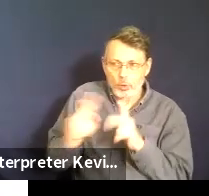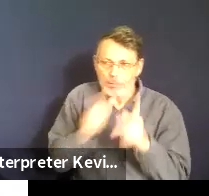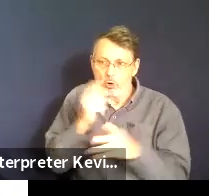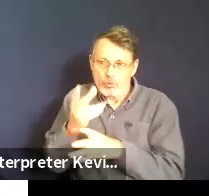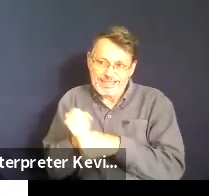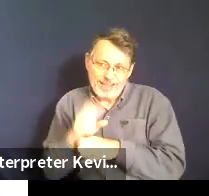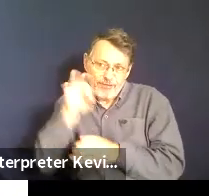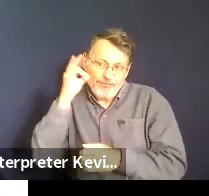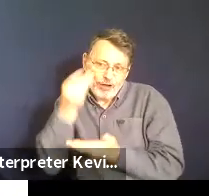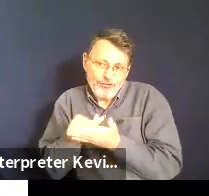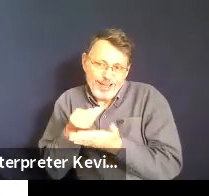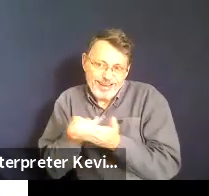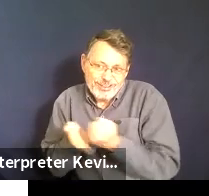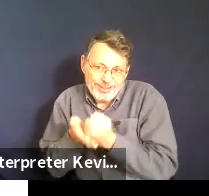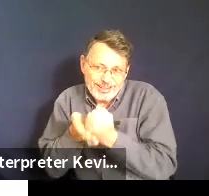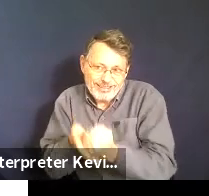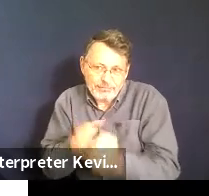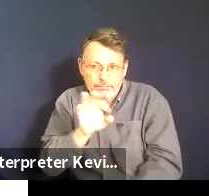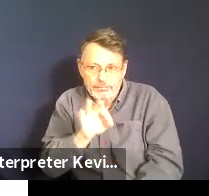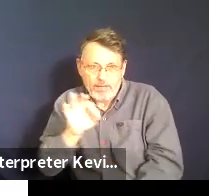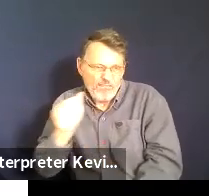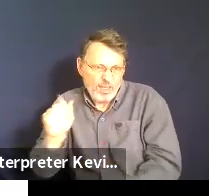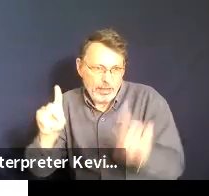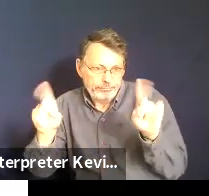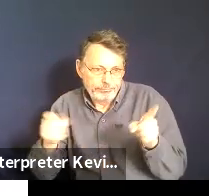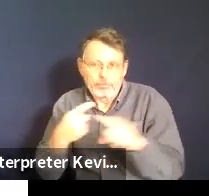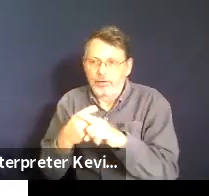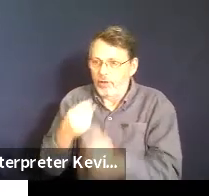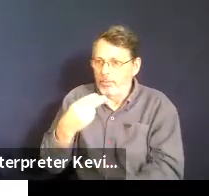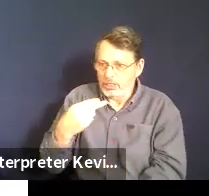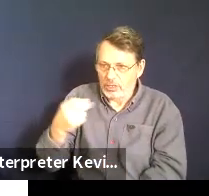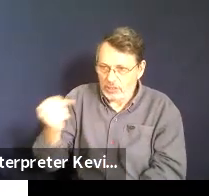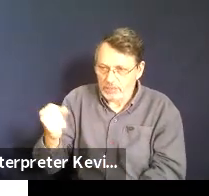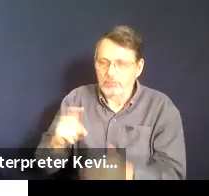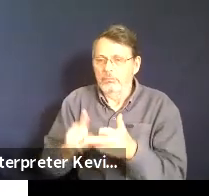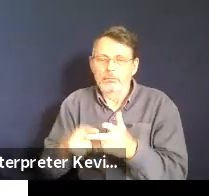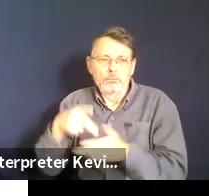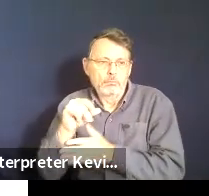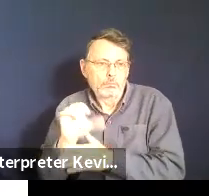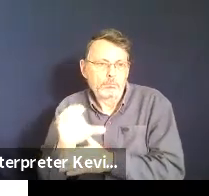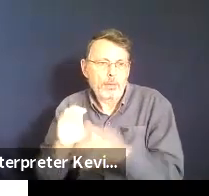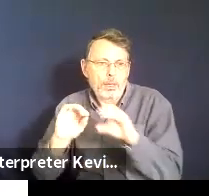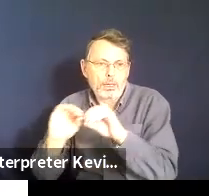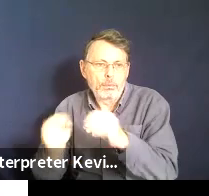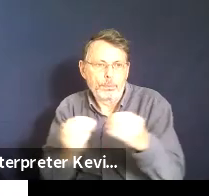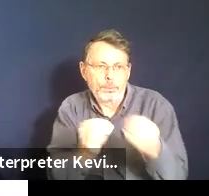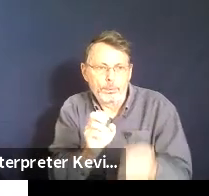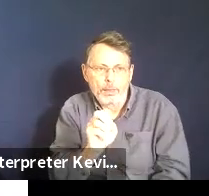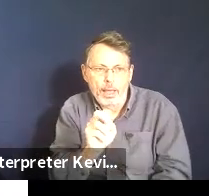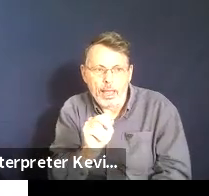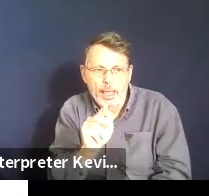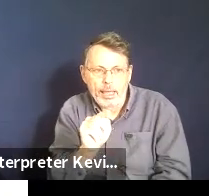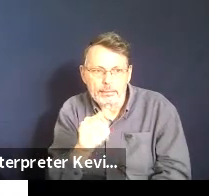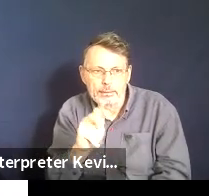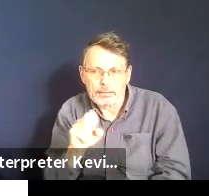federal financial assistance, FFA, from HHS, public entities, and programs and